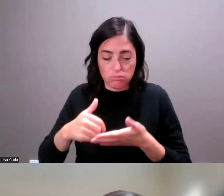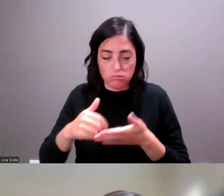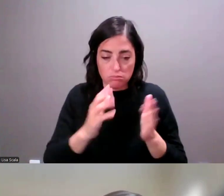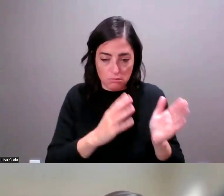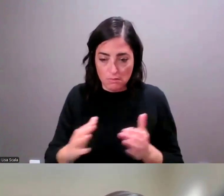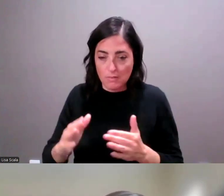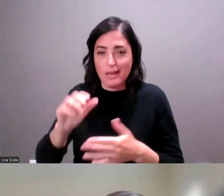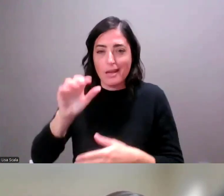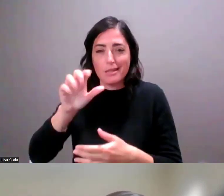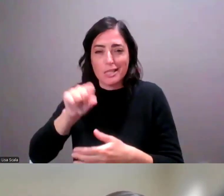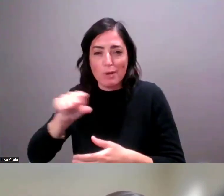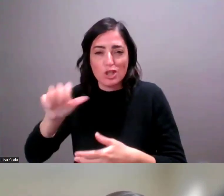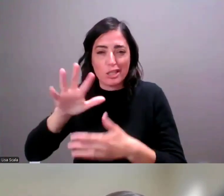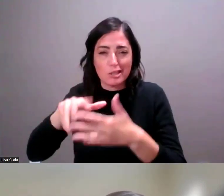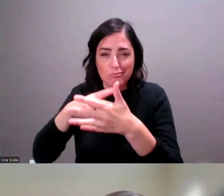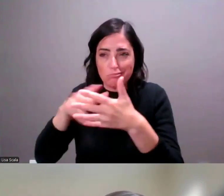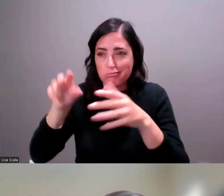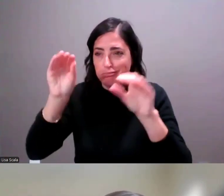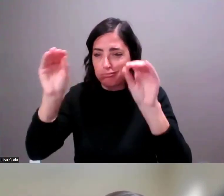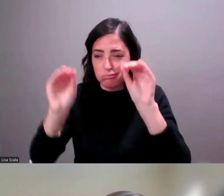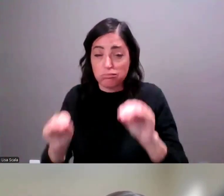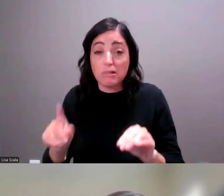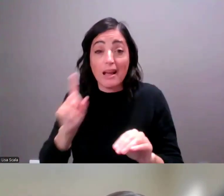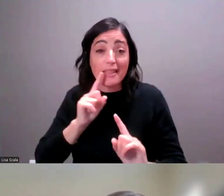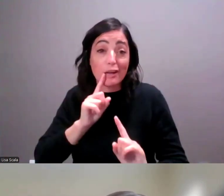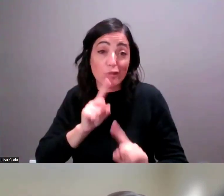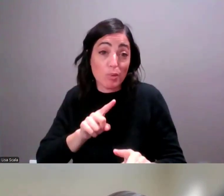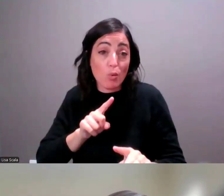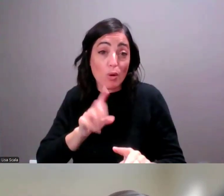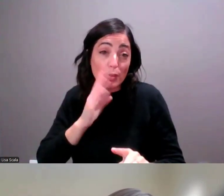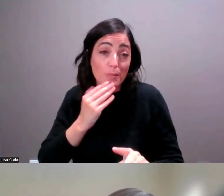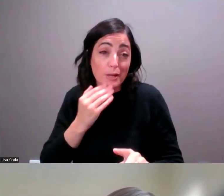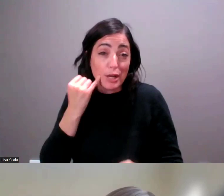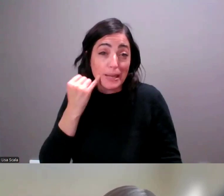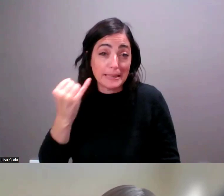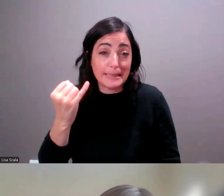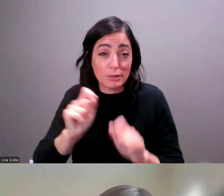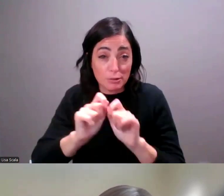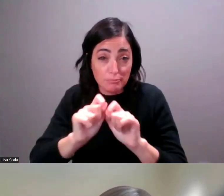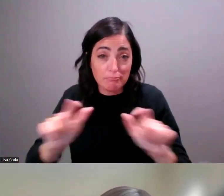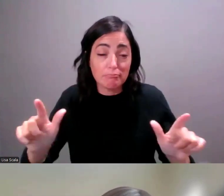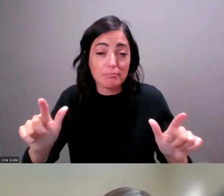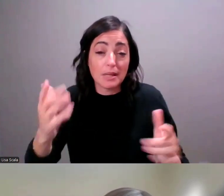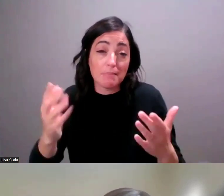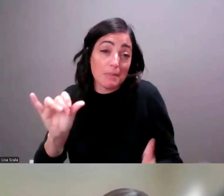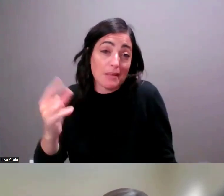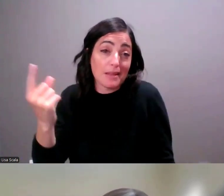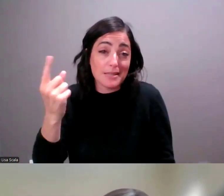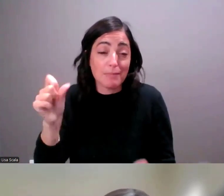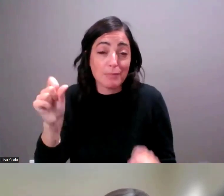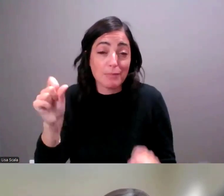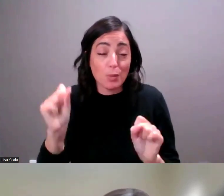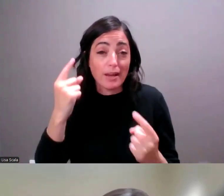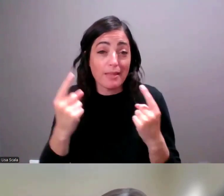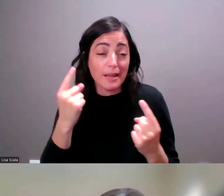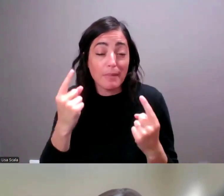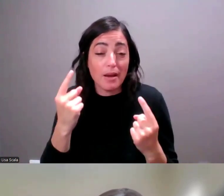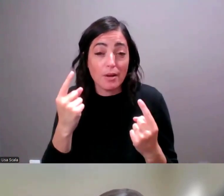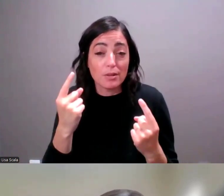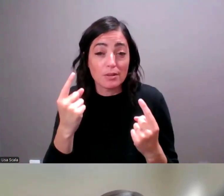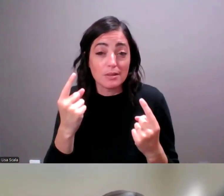into spreadsheets. I think a report would be a really good idea. Maybe that's something that we can think